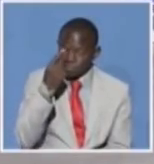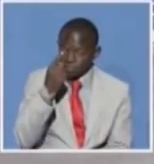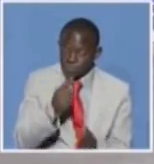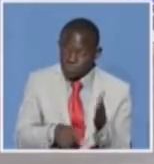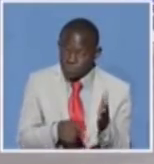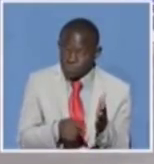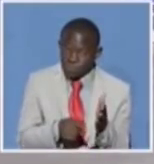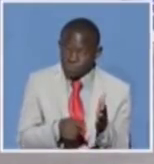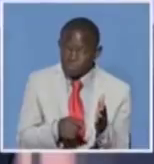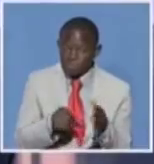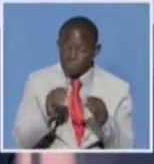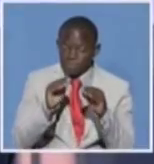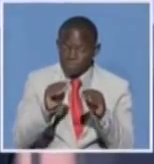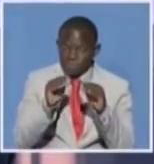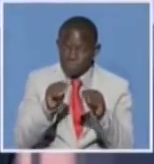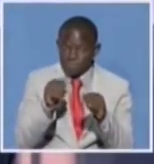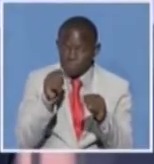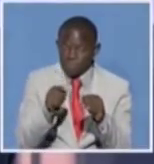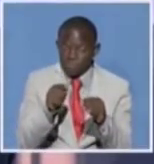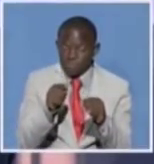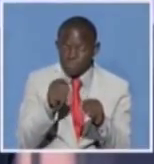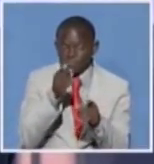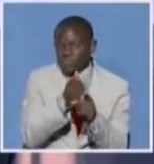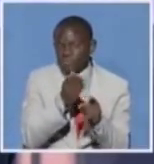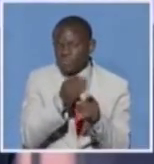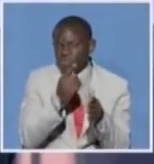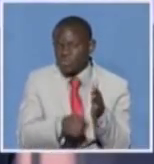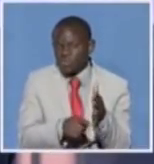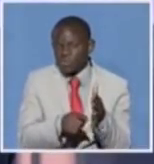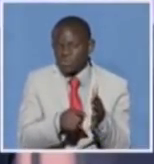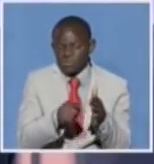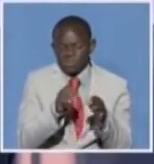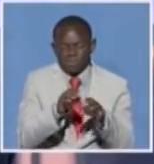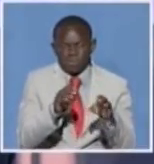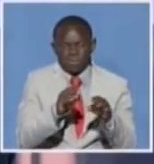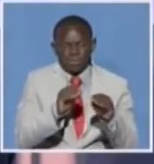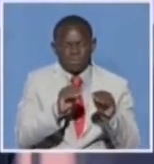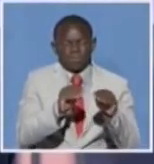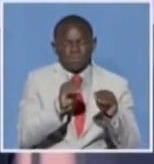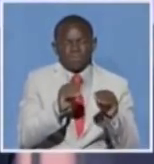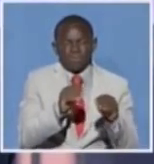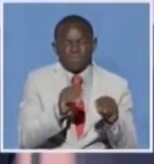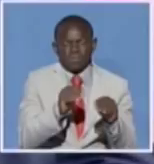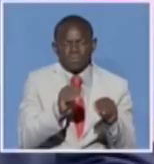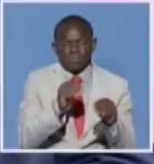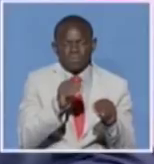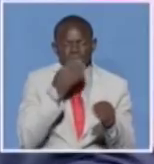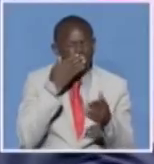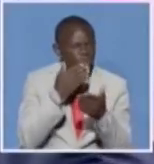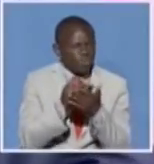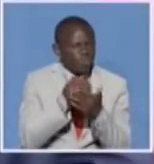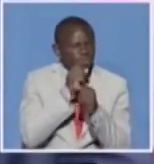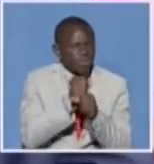delivered to them at an appropriate age, so that it prepares them for the future. Now,